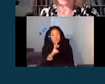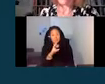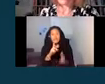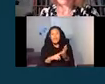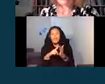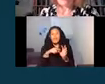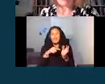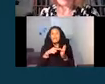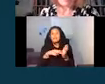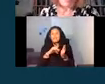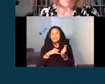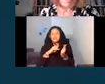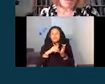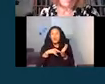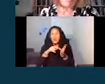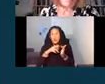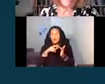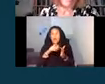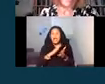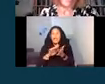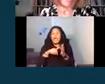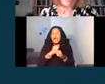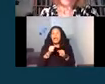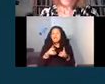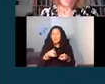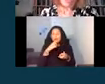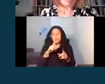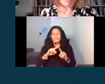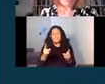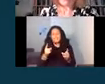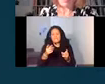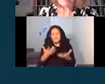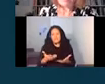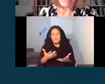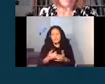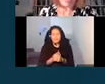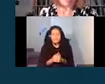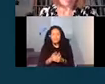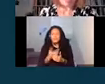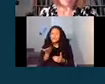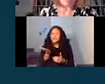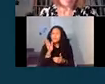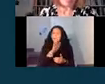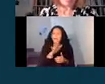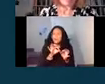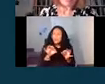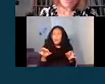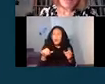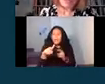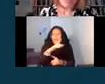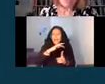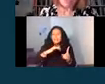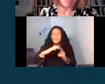Leytonstone High Road was very different from now. She returned to this quiet haven, Essex. And